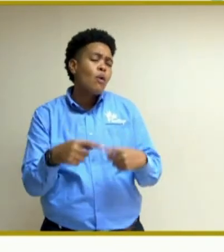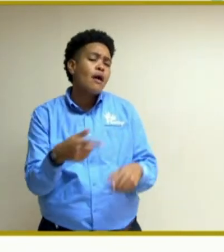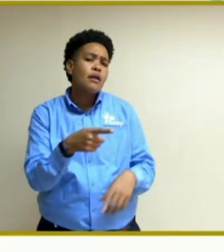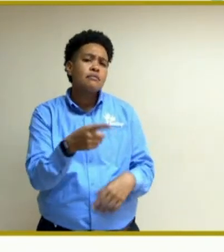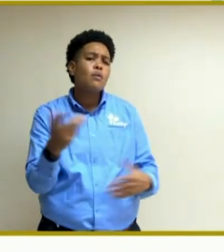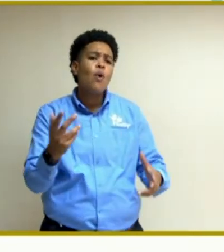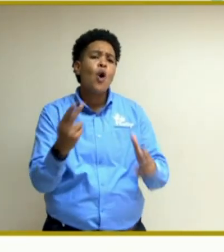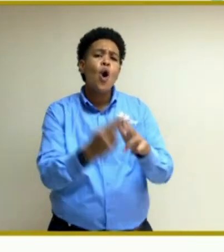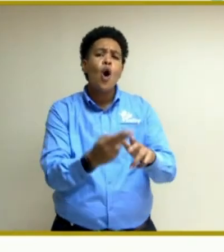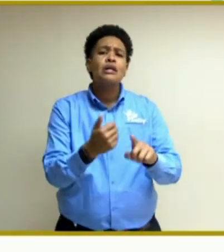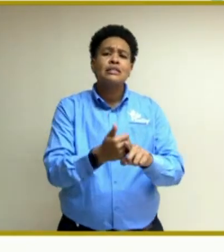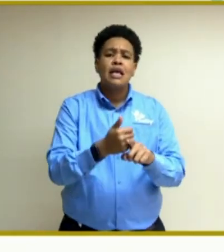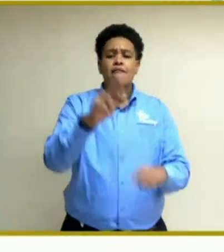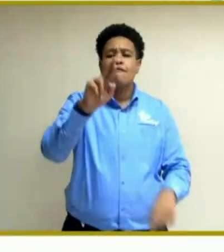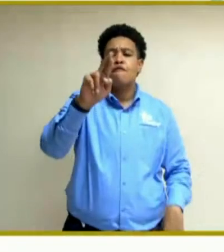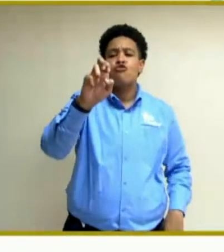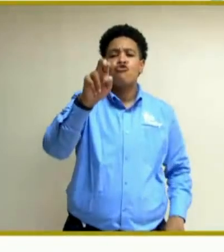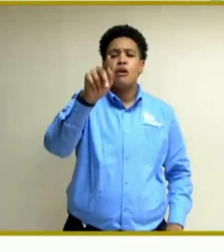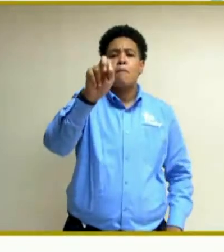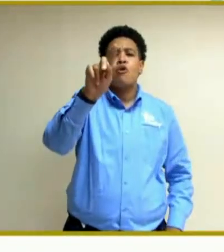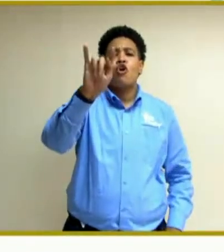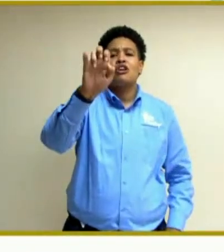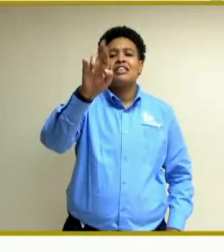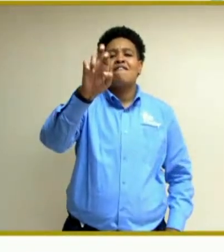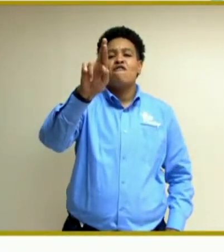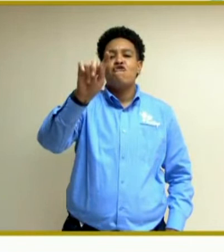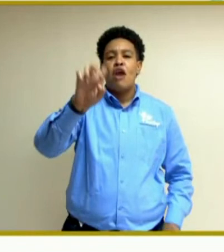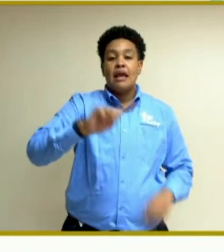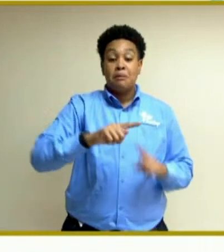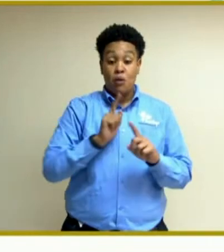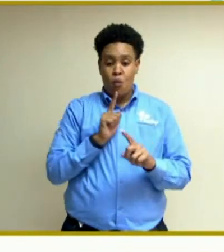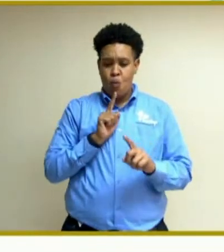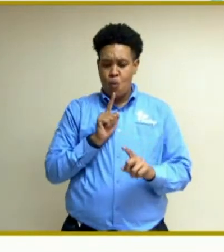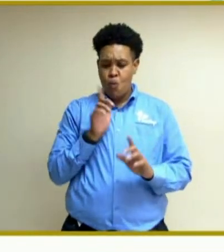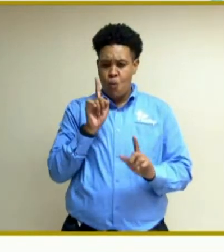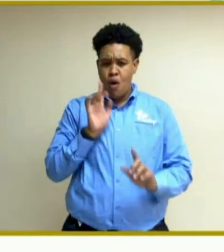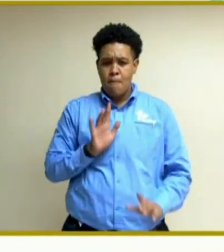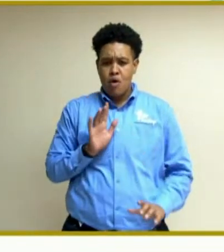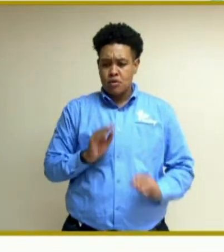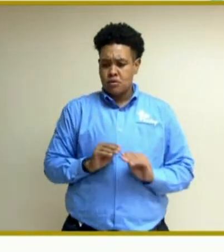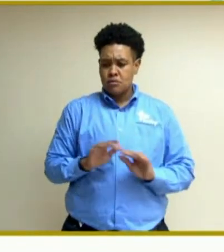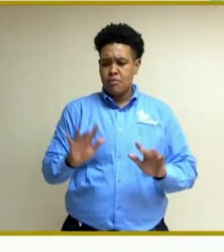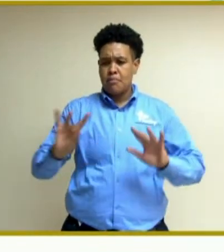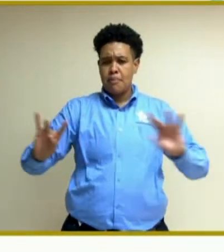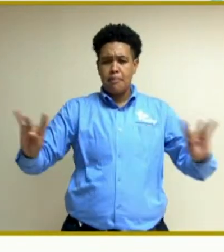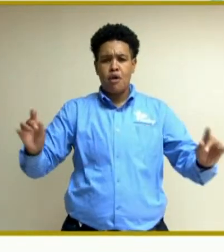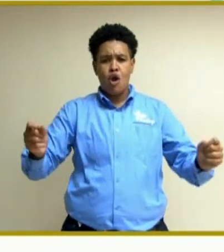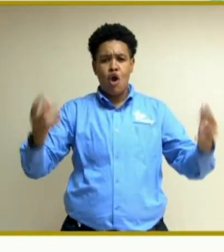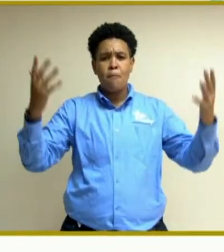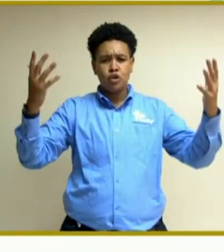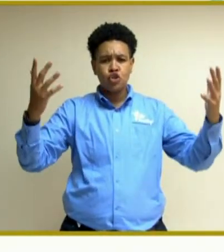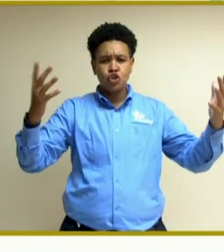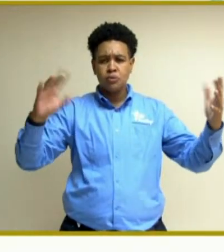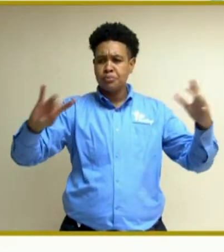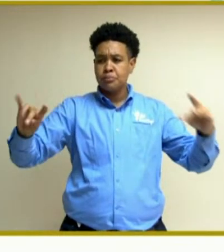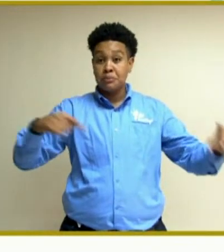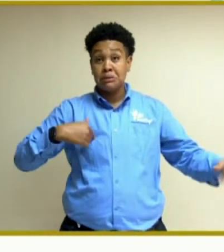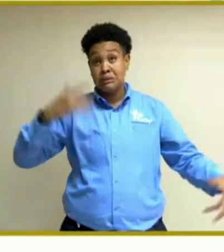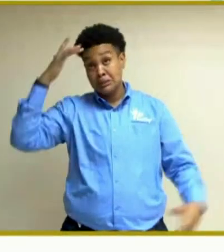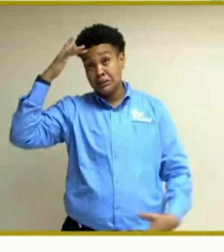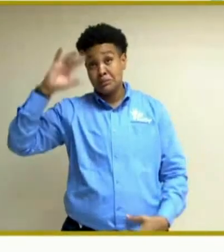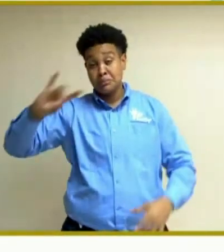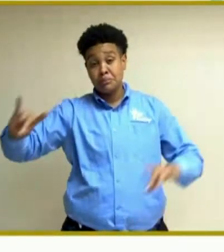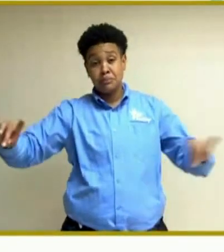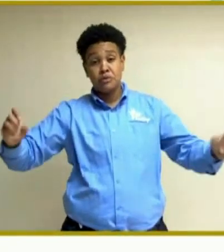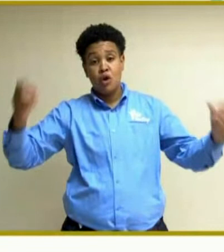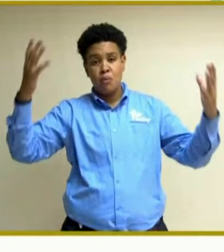what is called the reproductive rate. So each person, on average, how many persons they transmit to. So if you